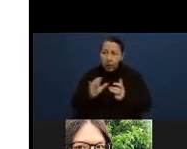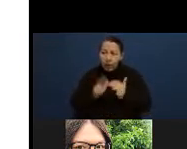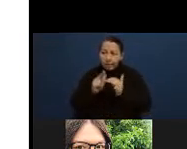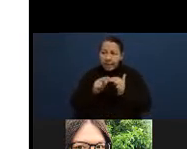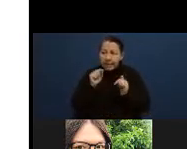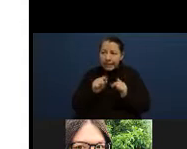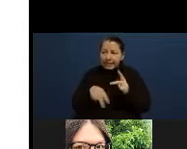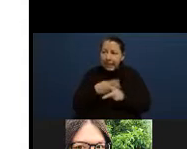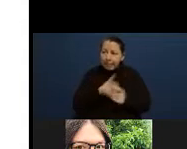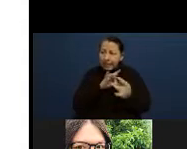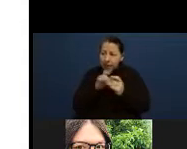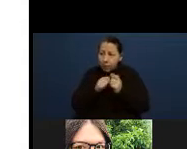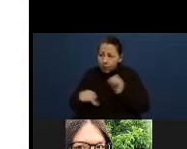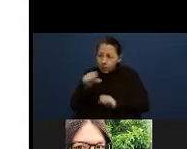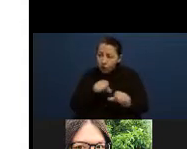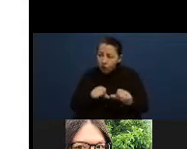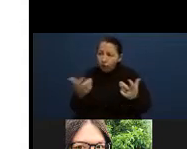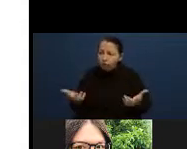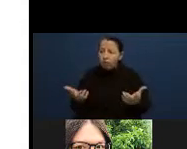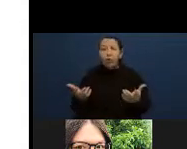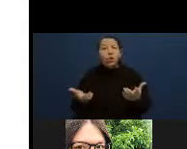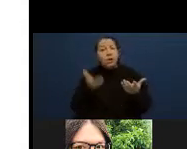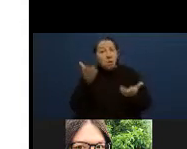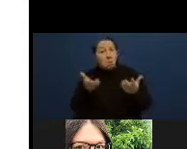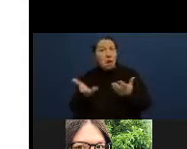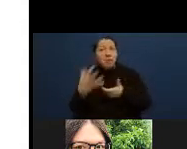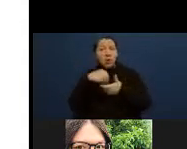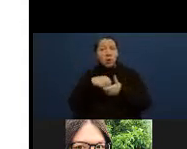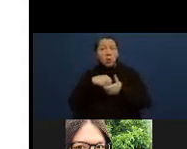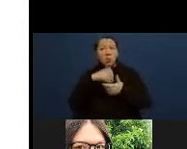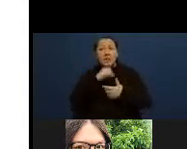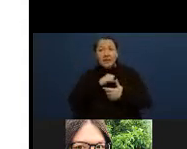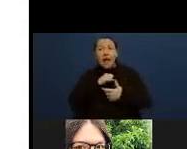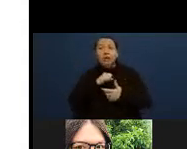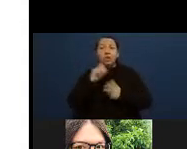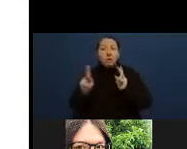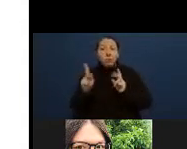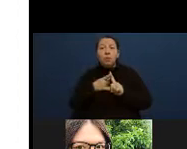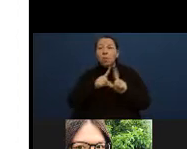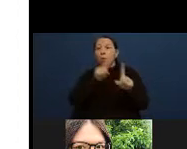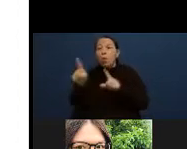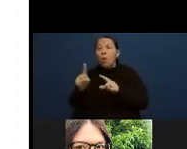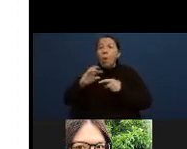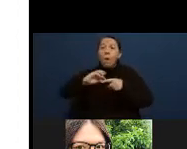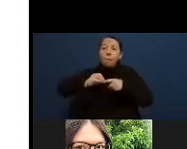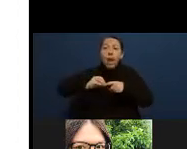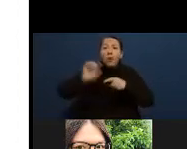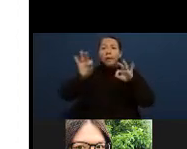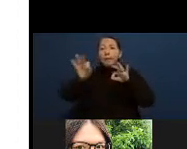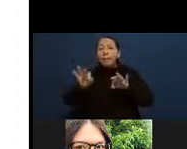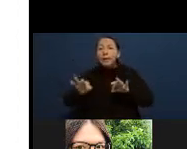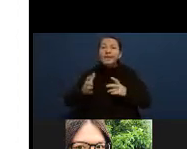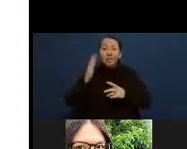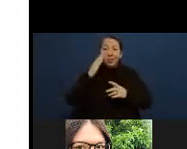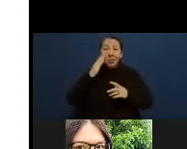each other? So maybe it's we include our elders when we go berry picking. Maybe it's if they're not able to go because they're not